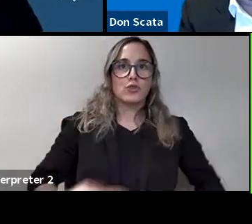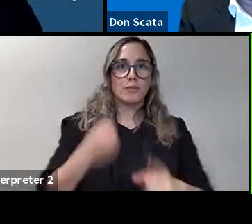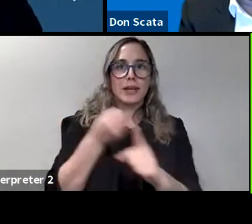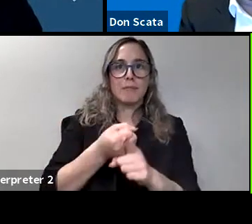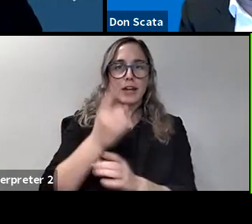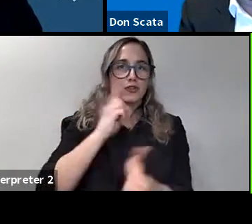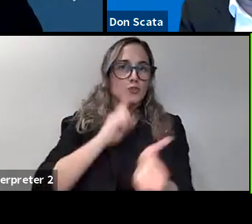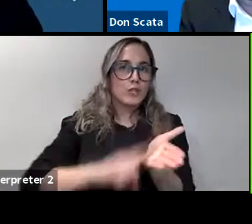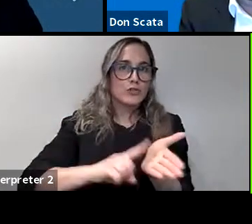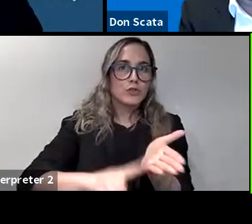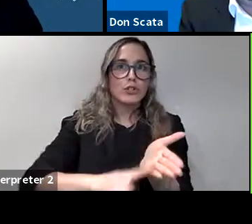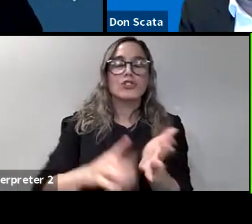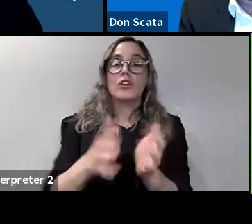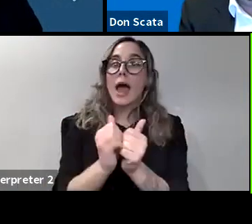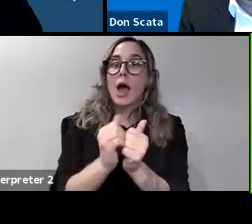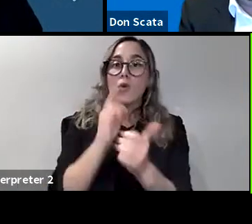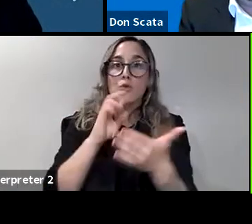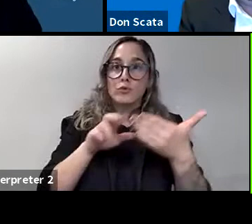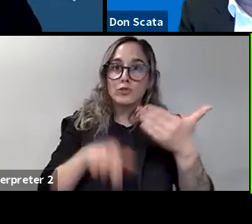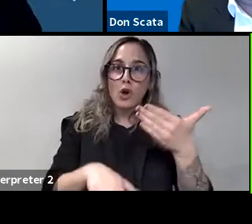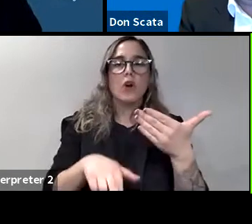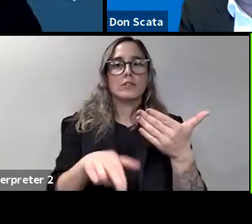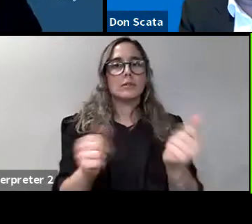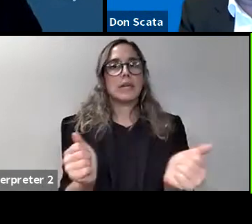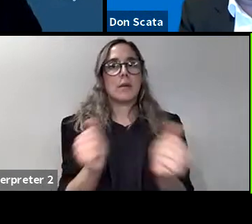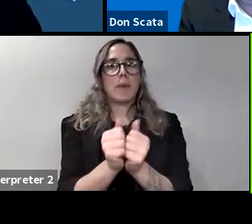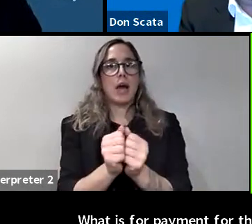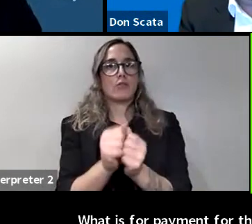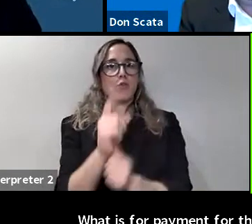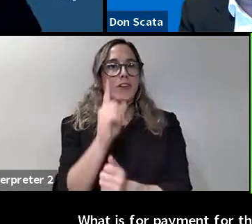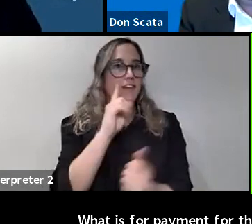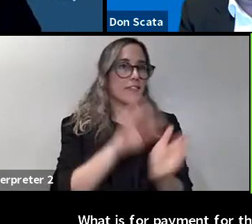impacts research? How will the results combined with the